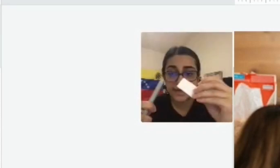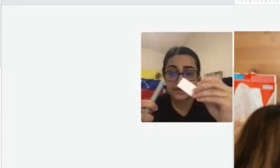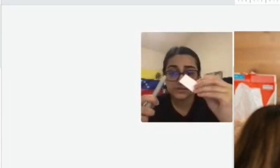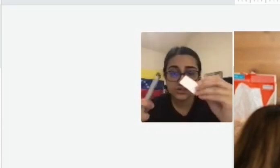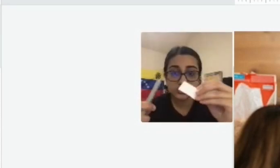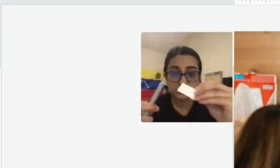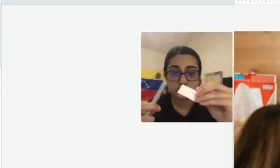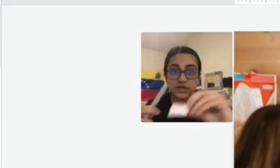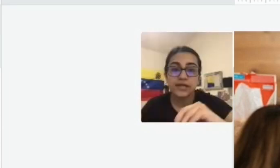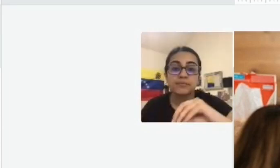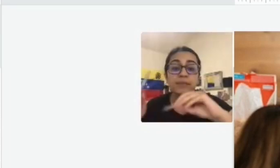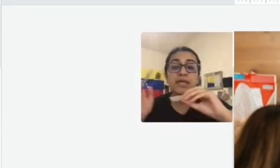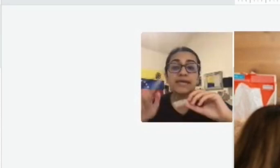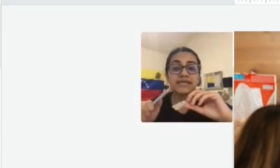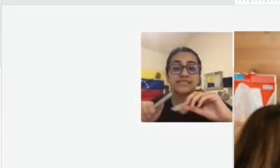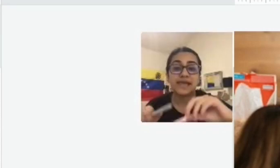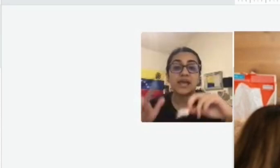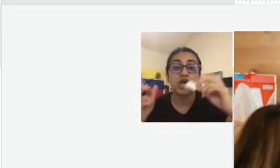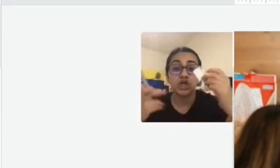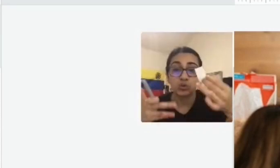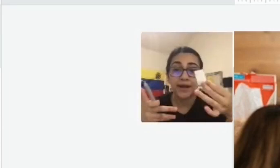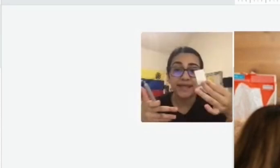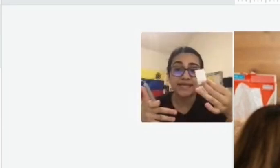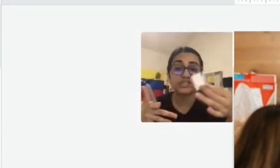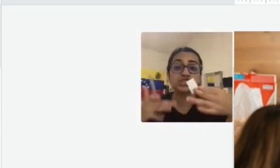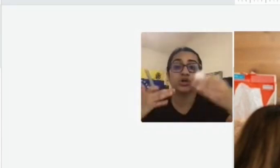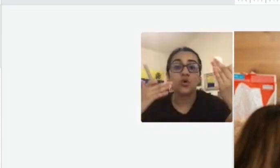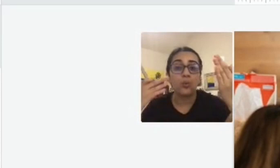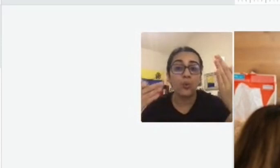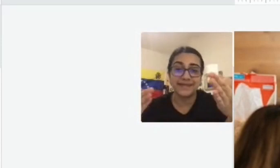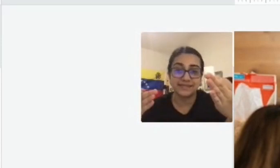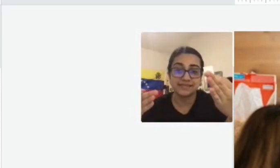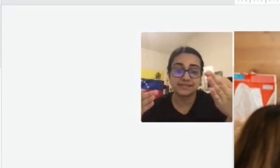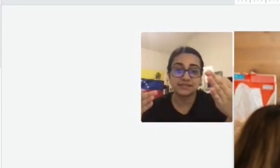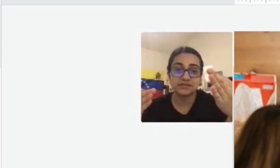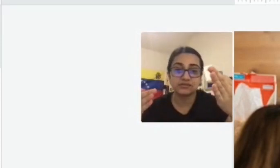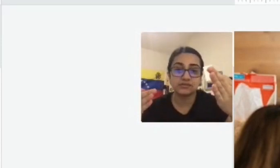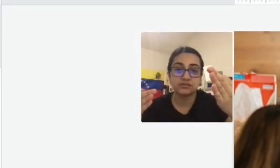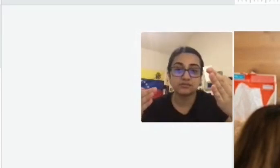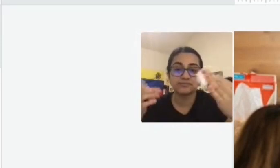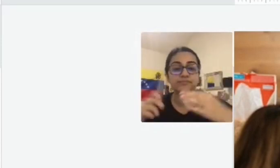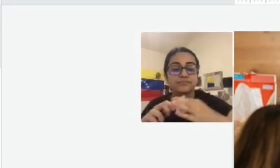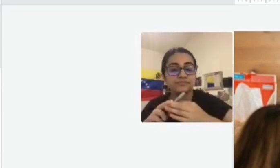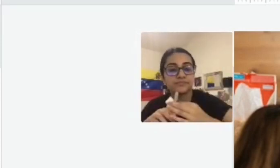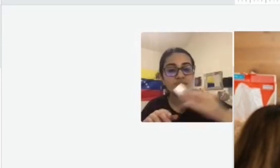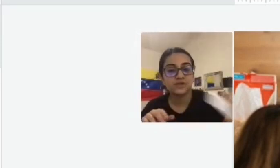or gray too. Maybe it is a grayish white.